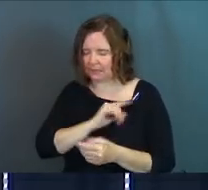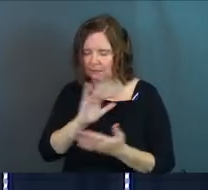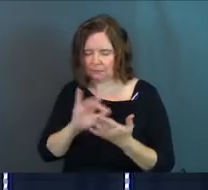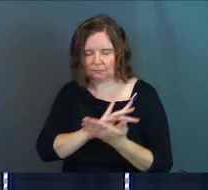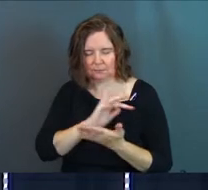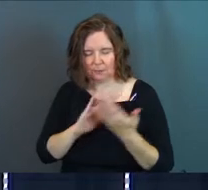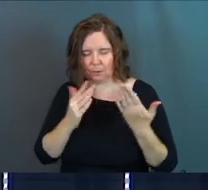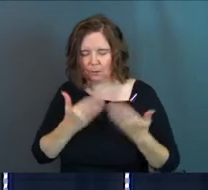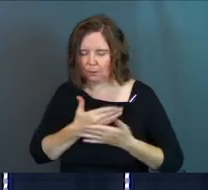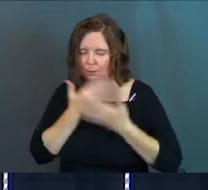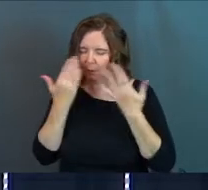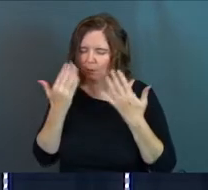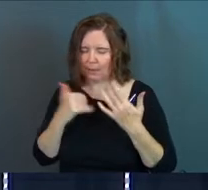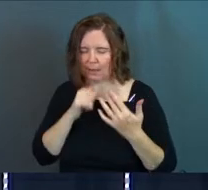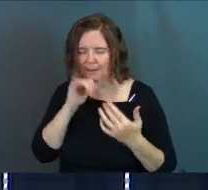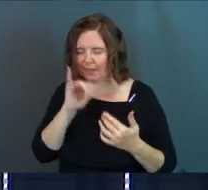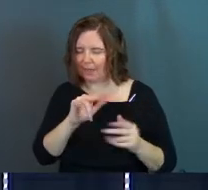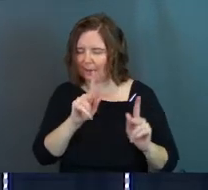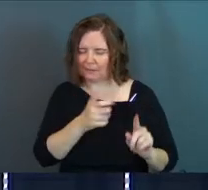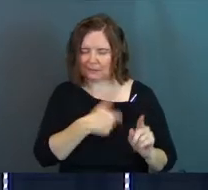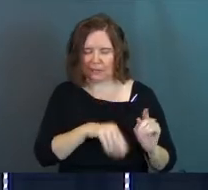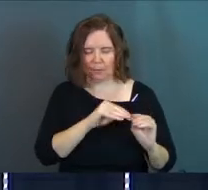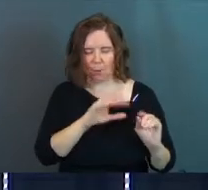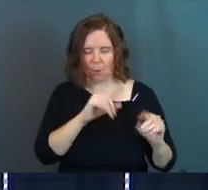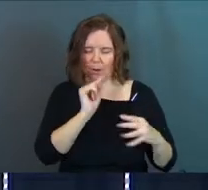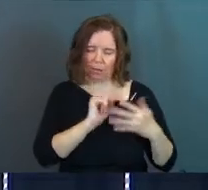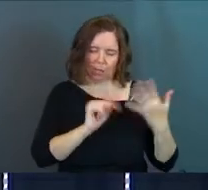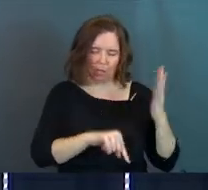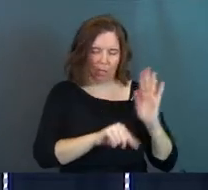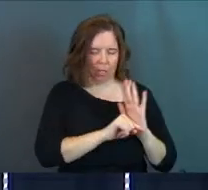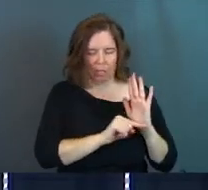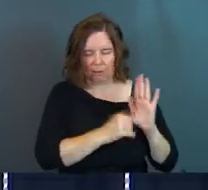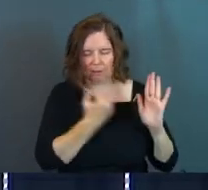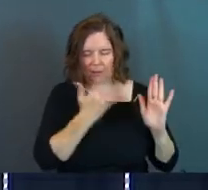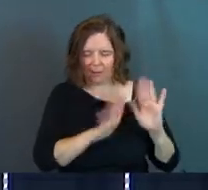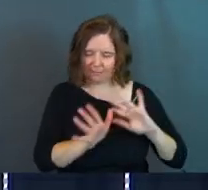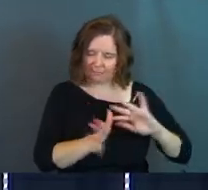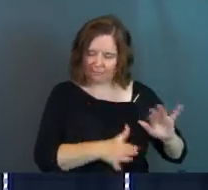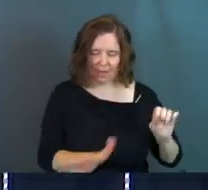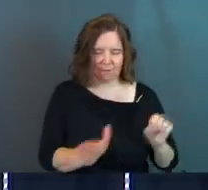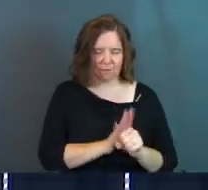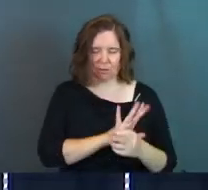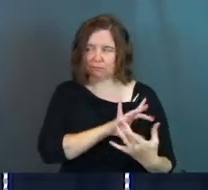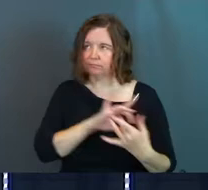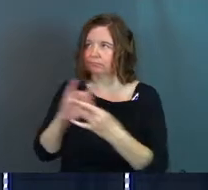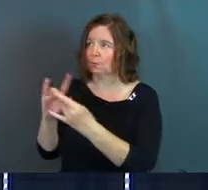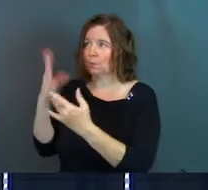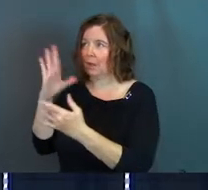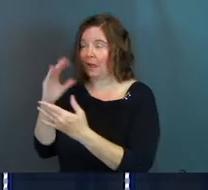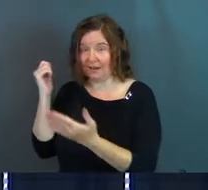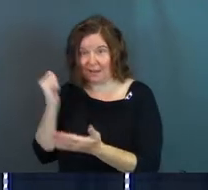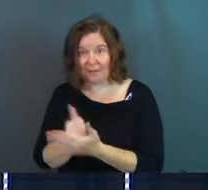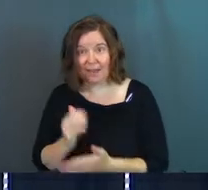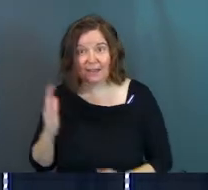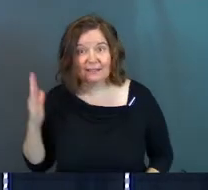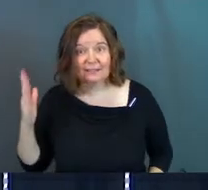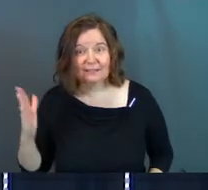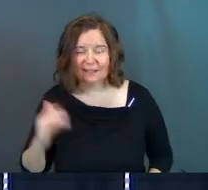longer doing penance. I'm no longer that person who did those things. I'm fully restored with God. Somebody say amen right